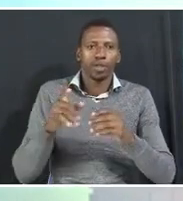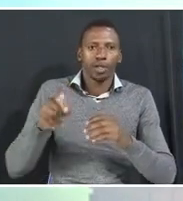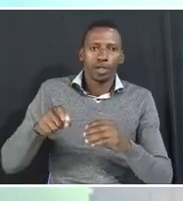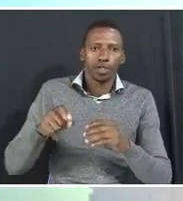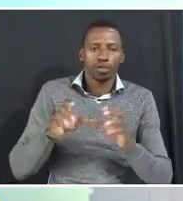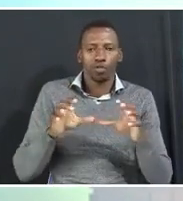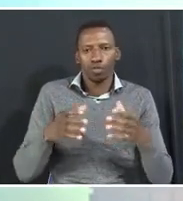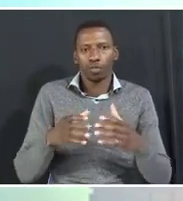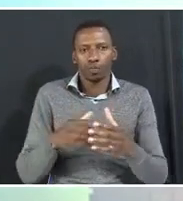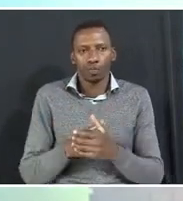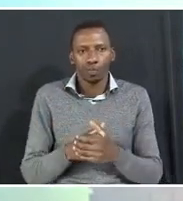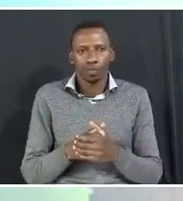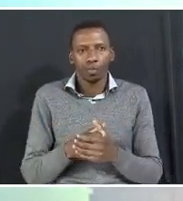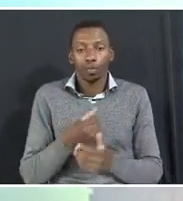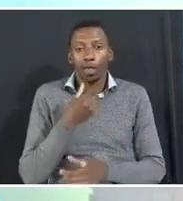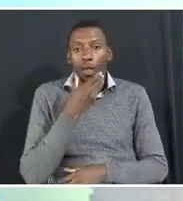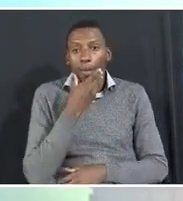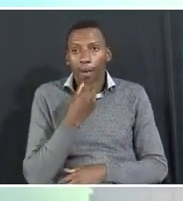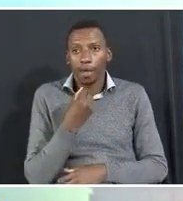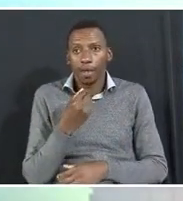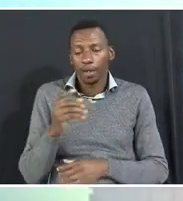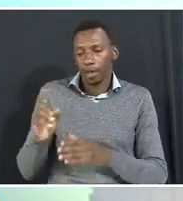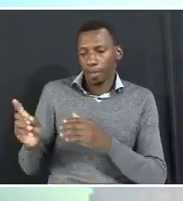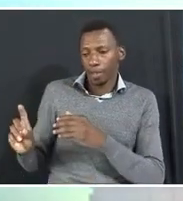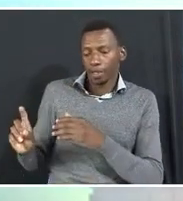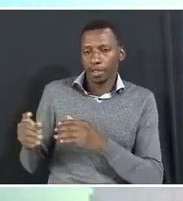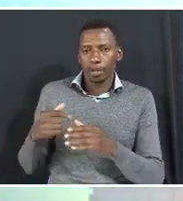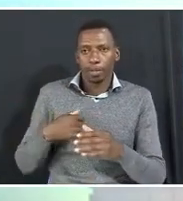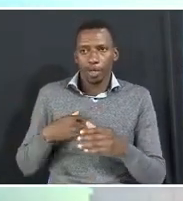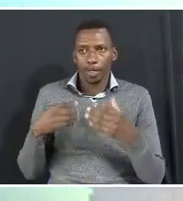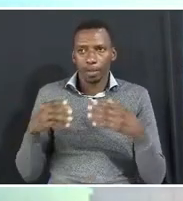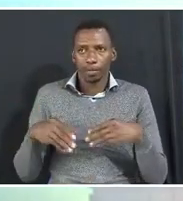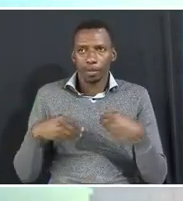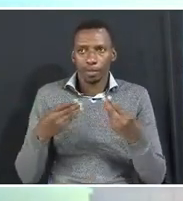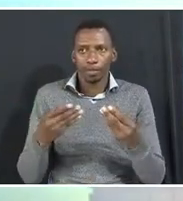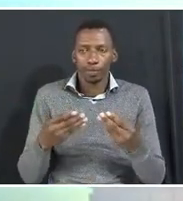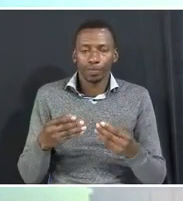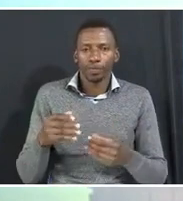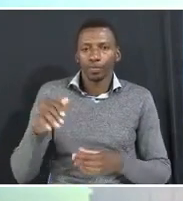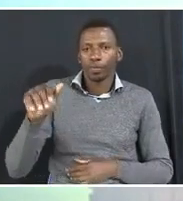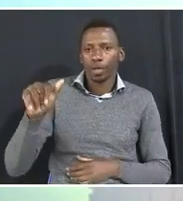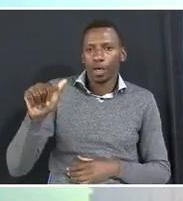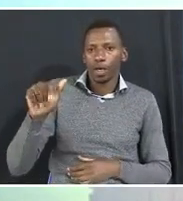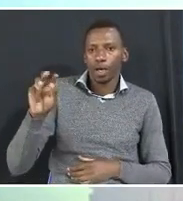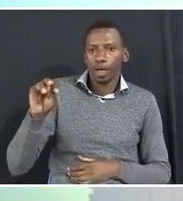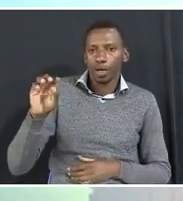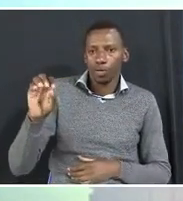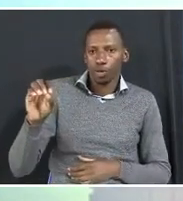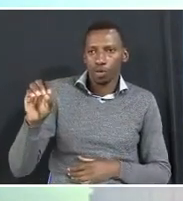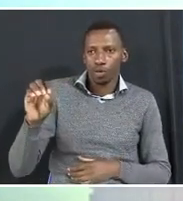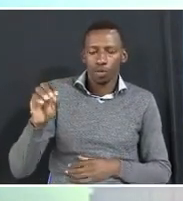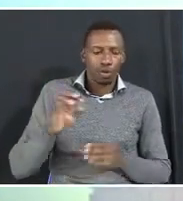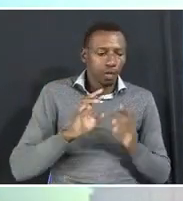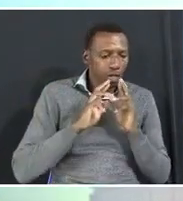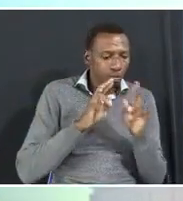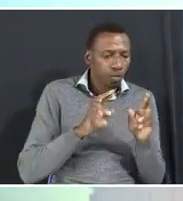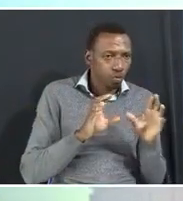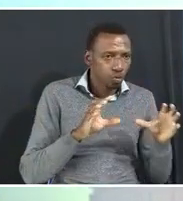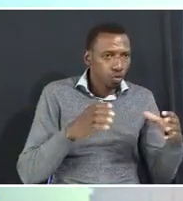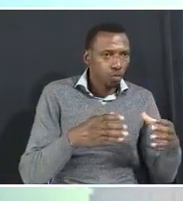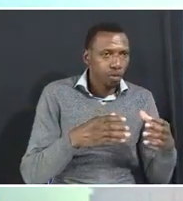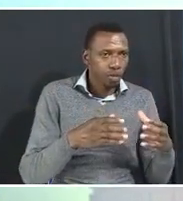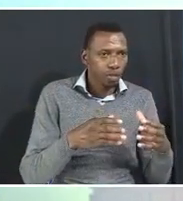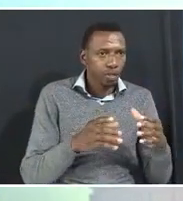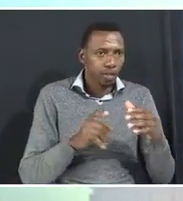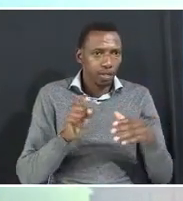finish up by giving this practical suggestion, the Adventist men responding to the community need,